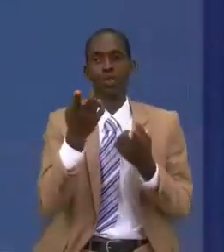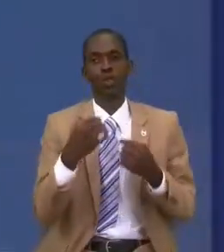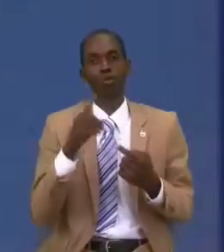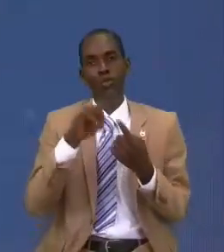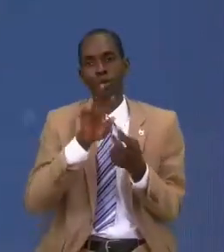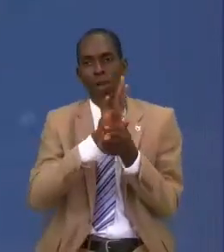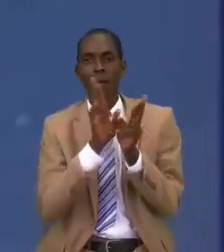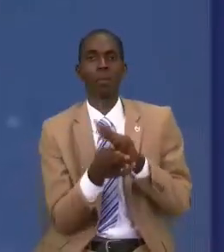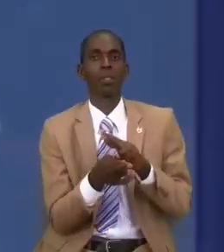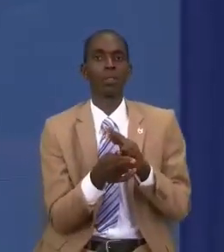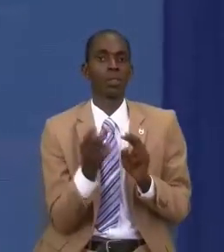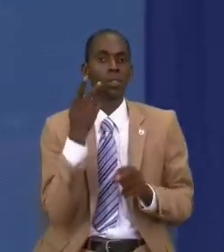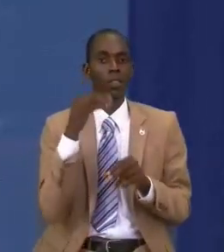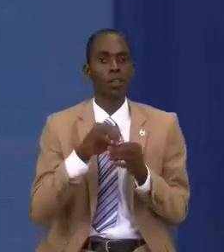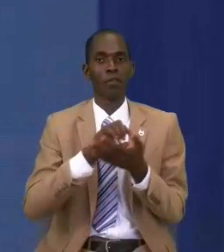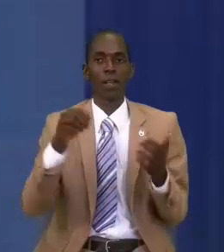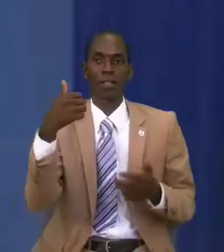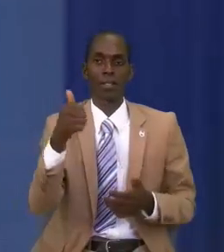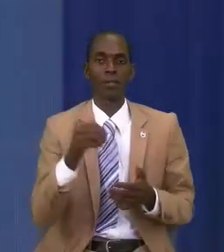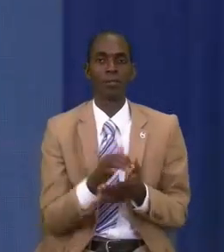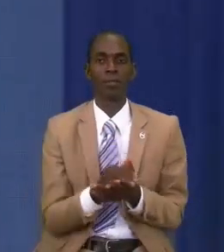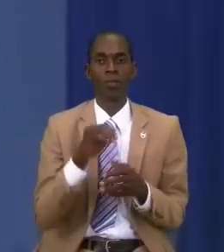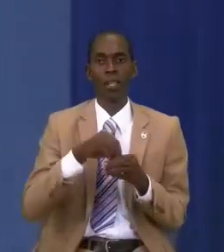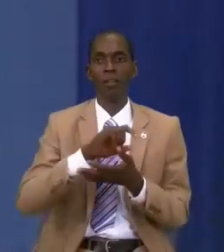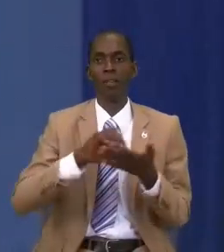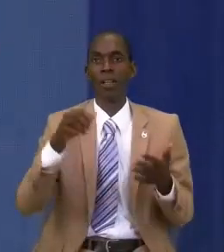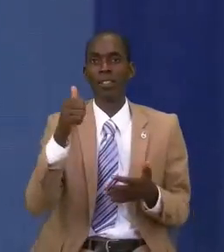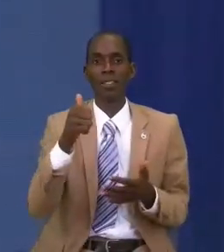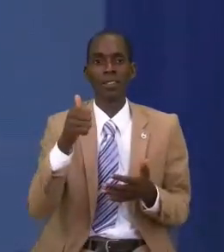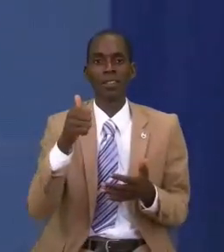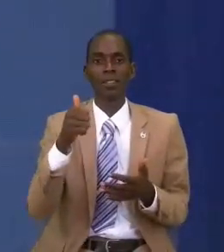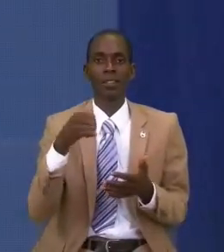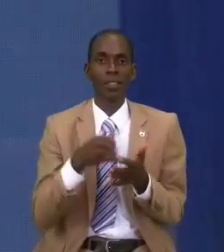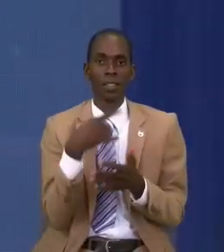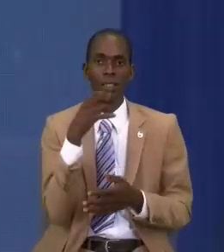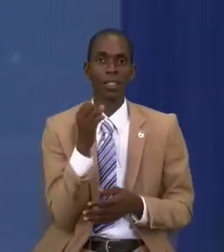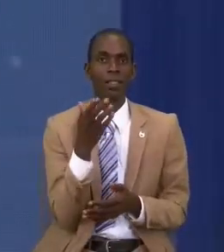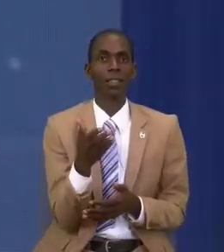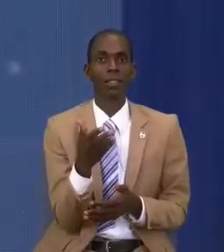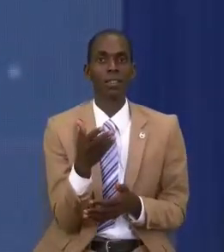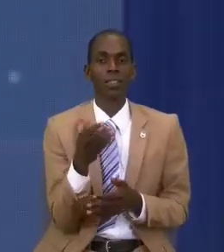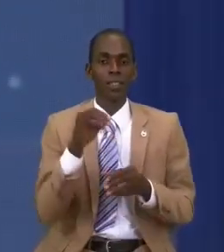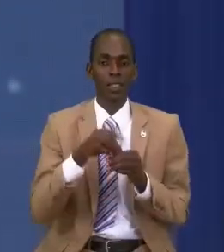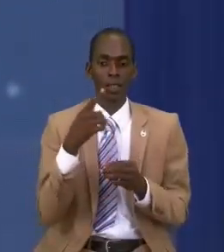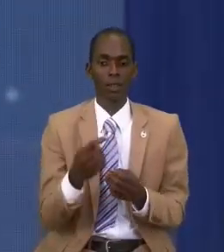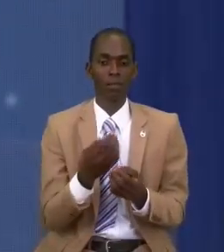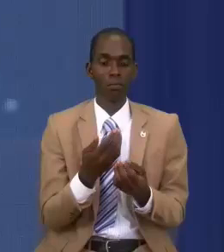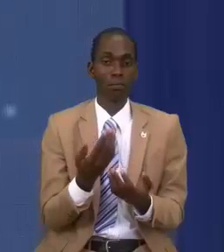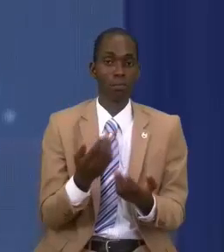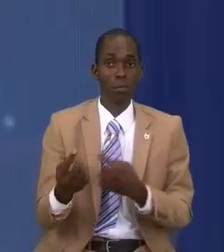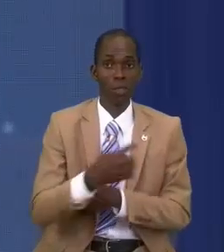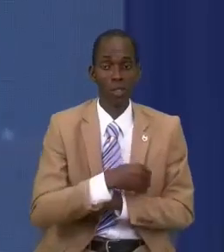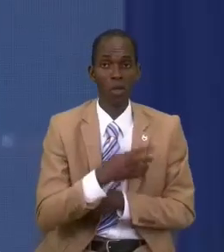verse 10, it says, in the day of the Lord, it says, but the day of